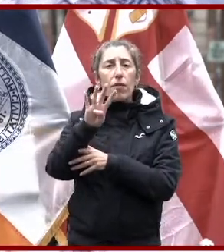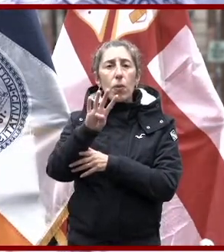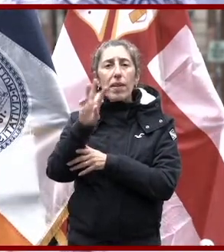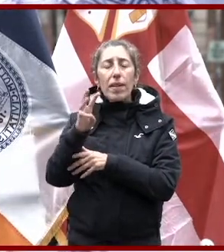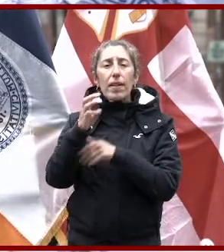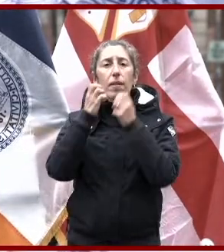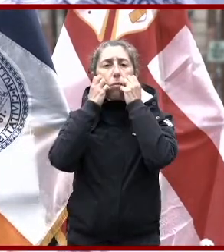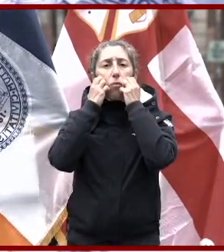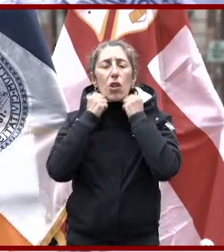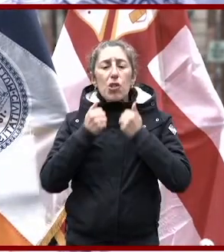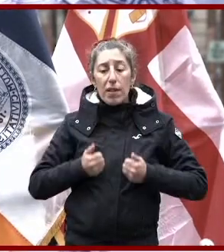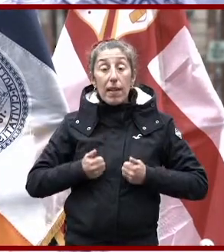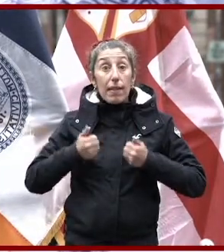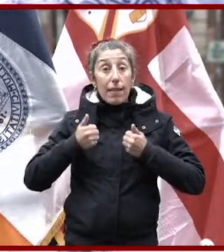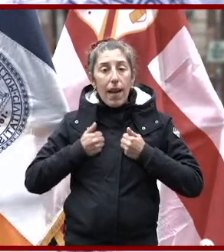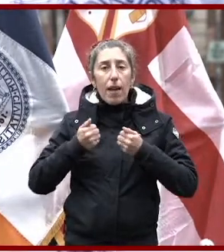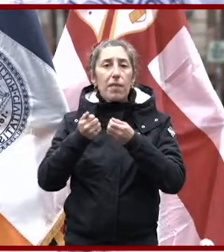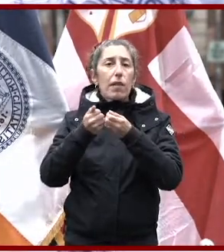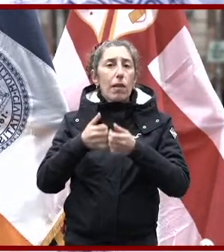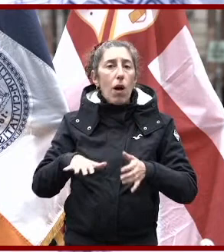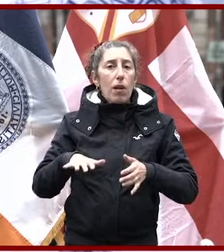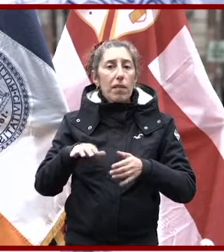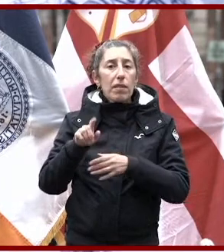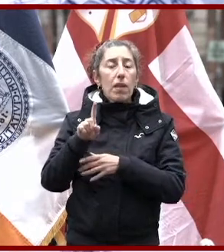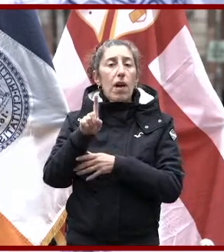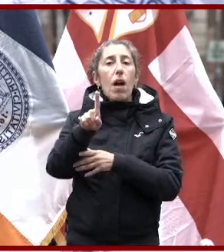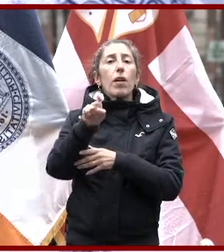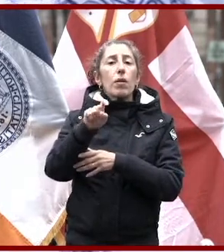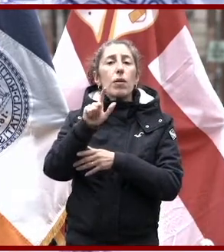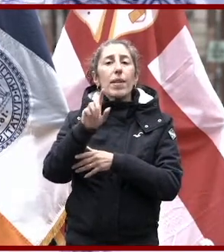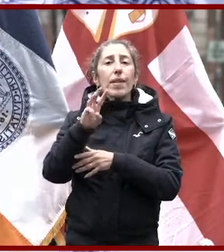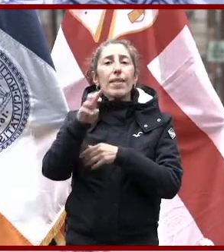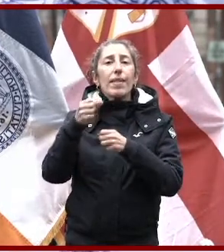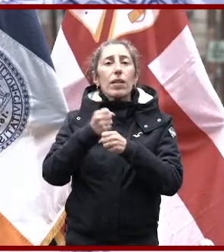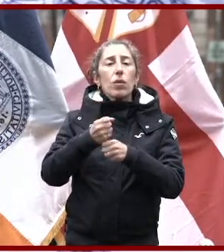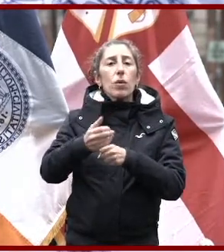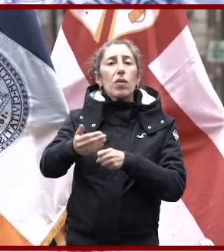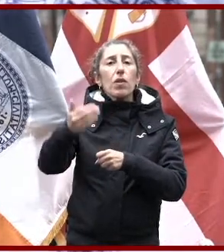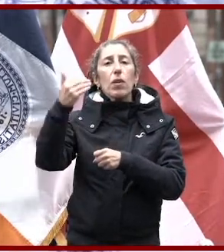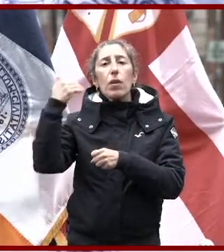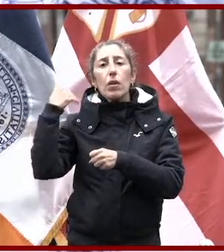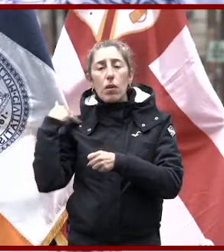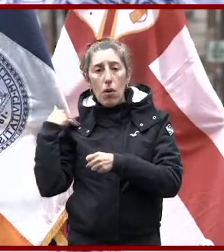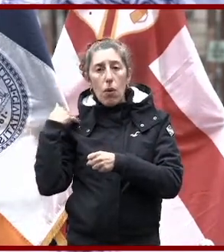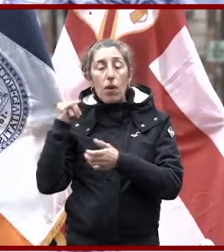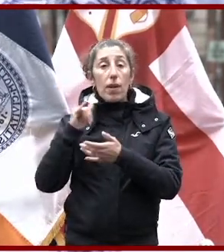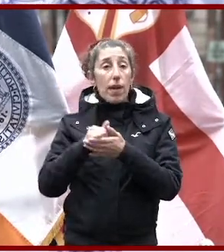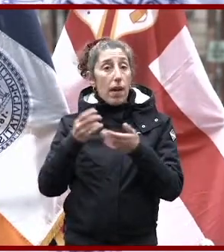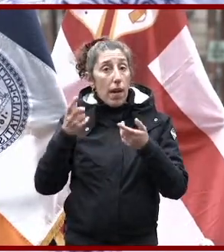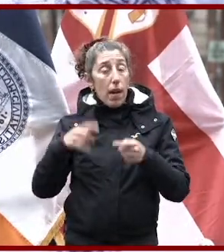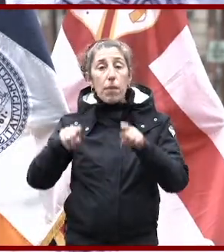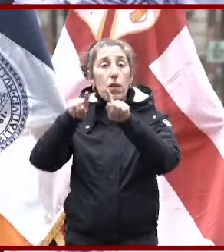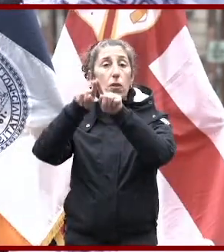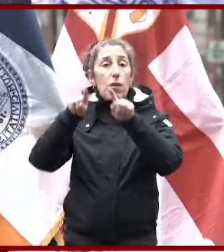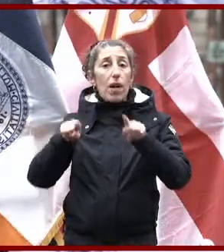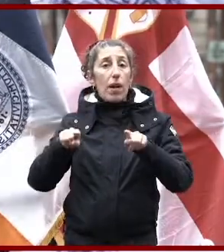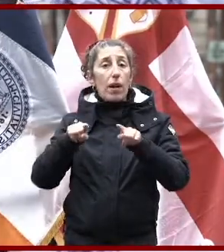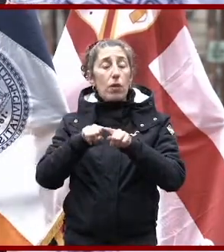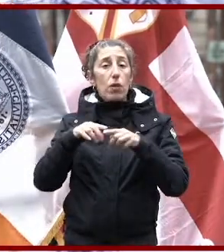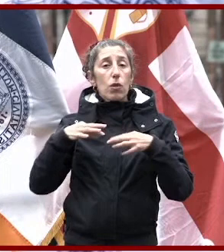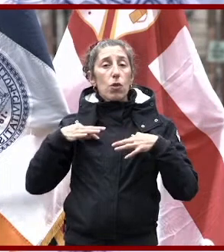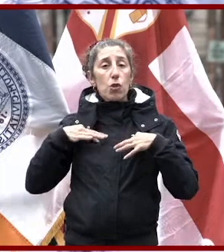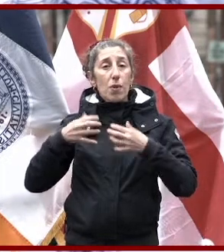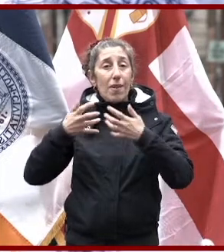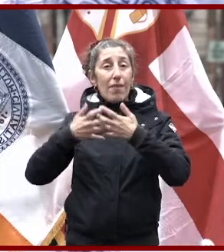112 years ago in the Triangle Shirtwaist Factory fire. Born out of this tragedy was not only the Bureau of